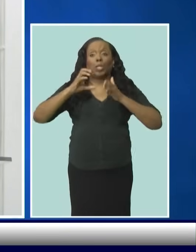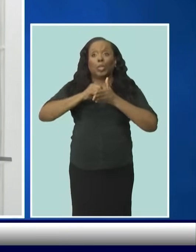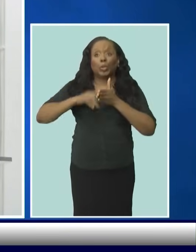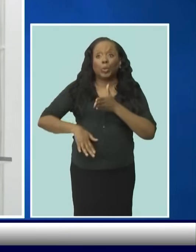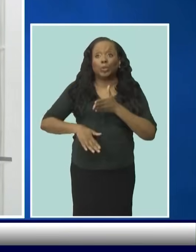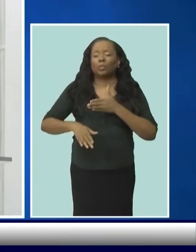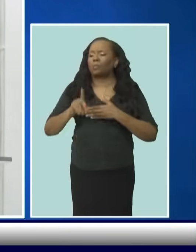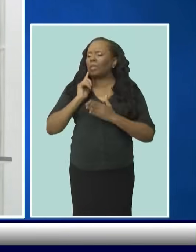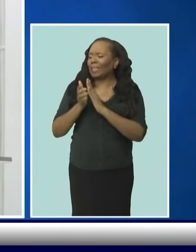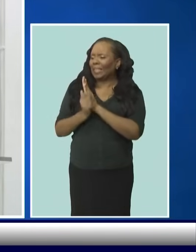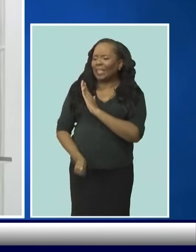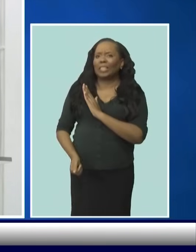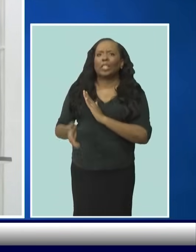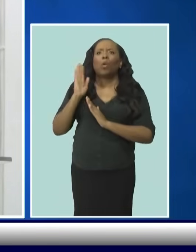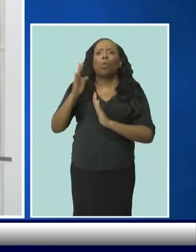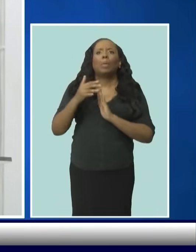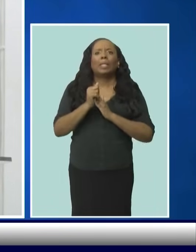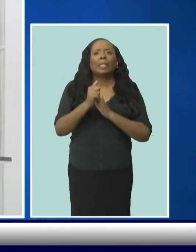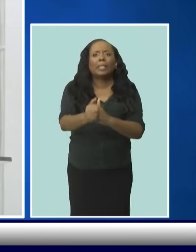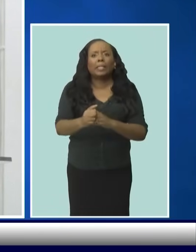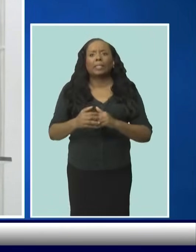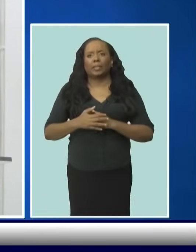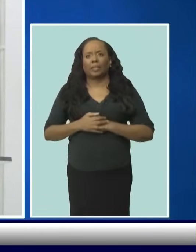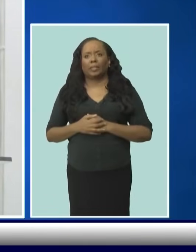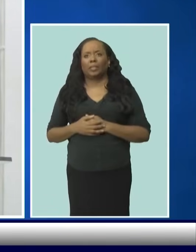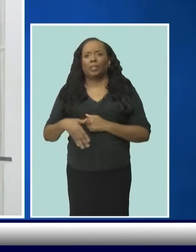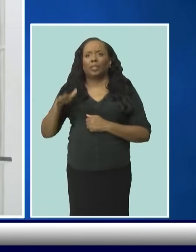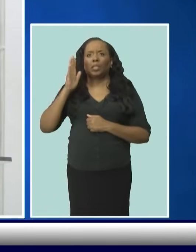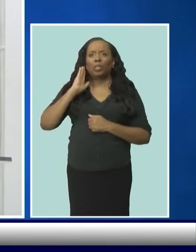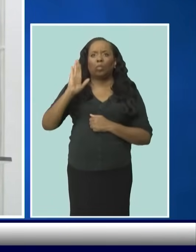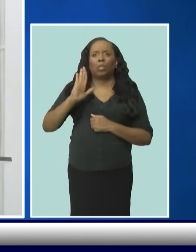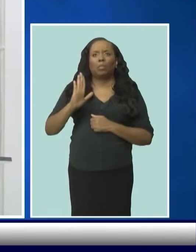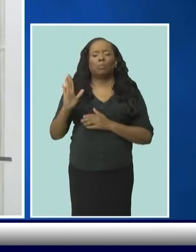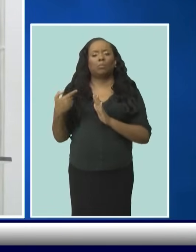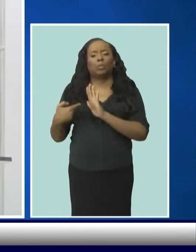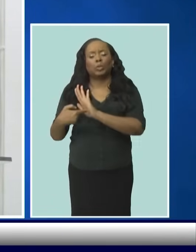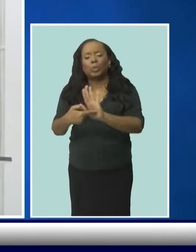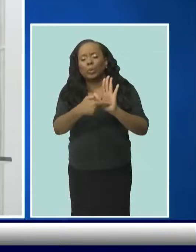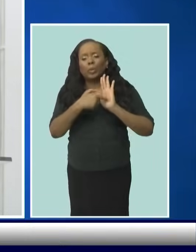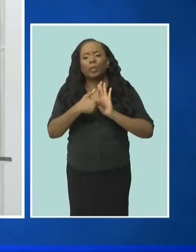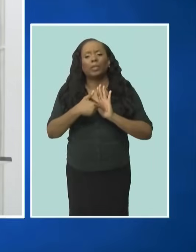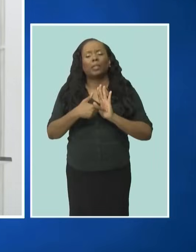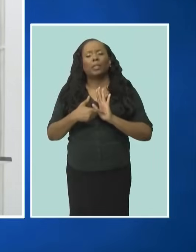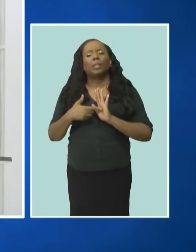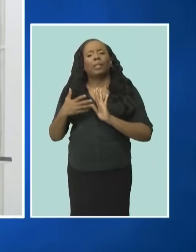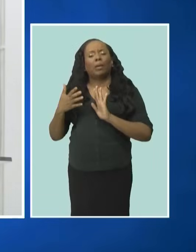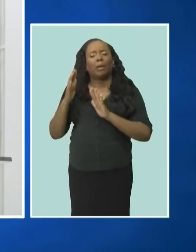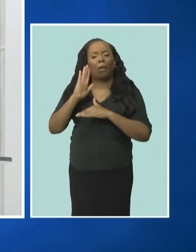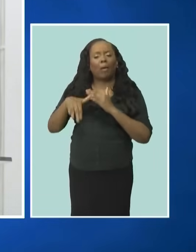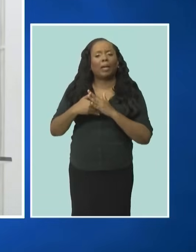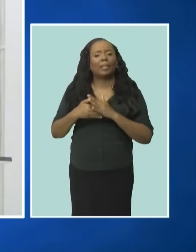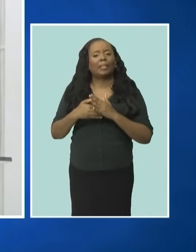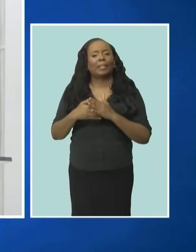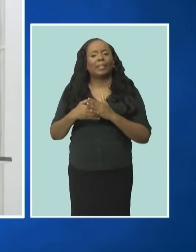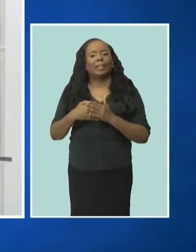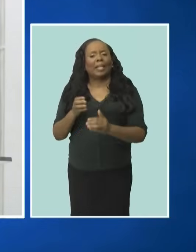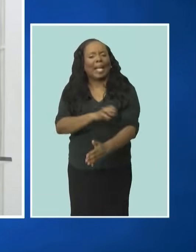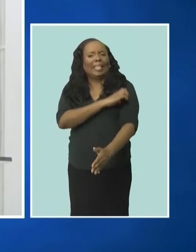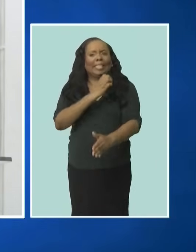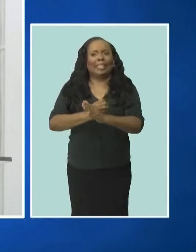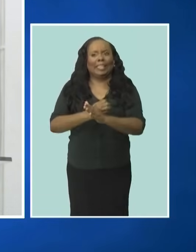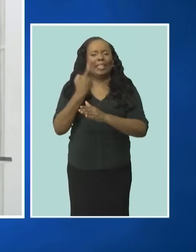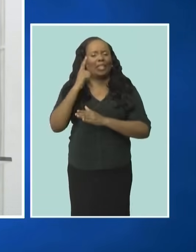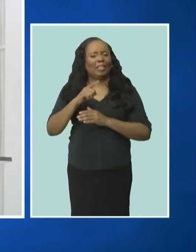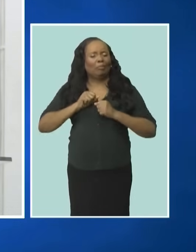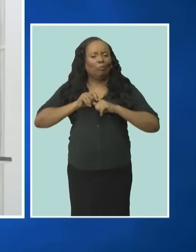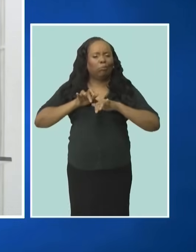will be at the forefront, capturing and sharing the energy and the creativity of Carifesta. And they will be